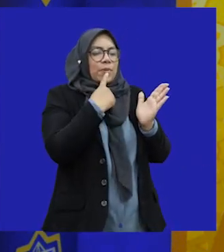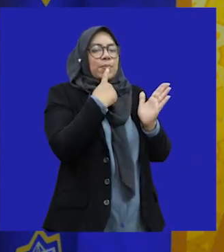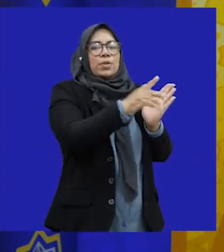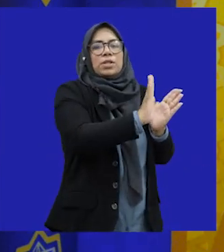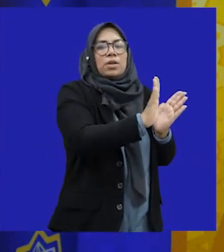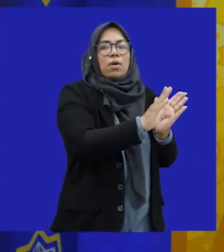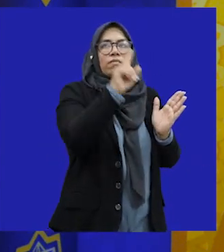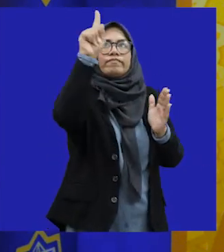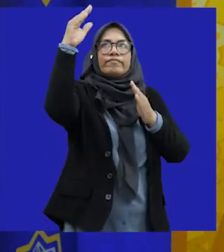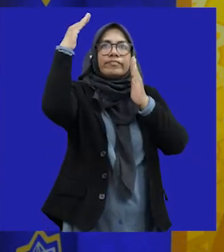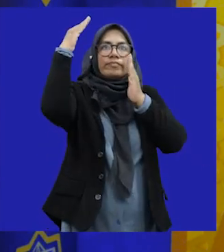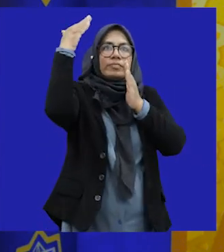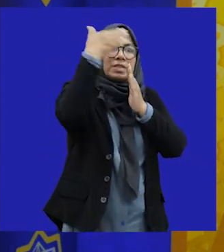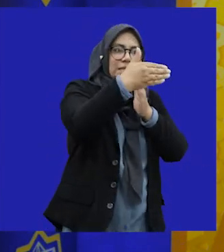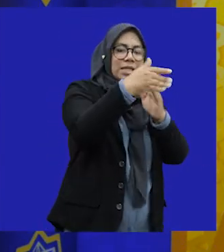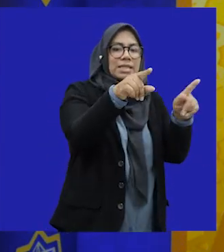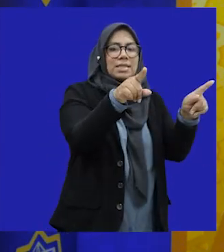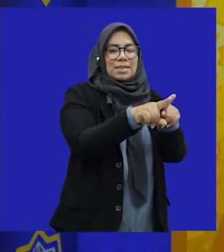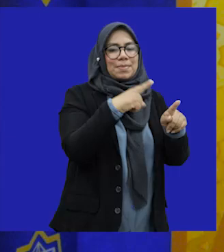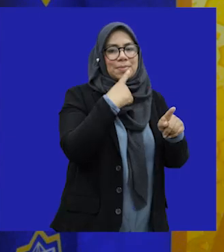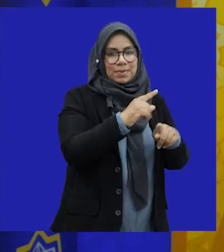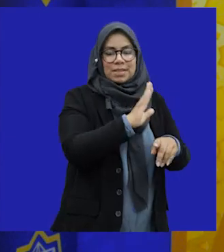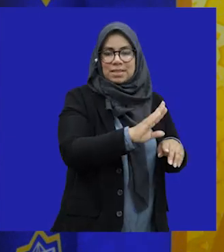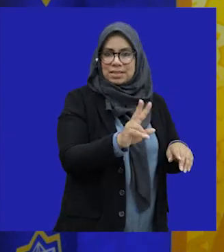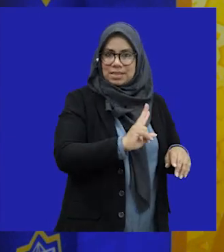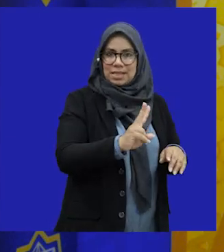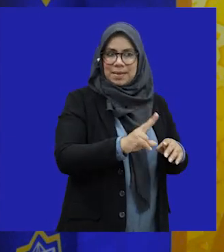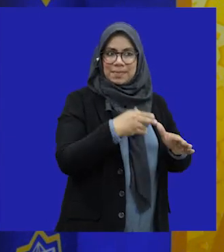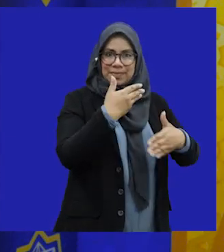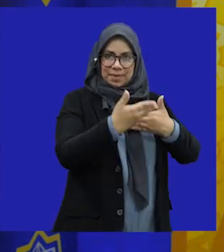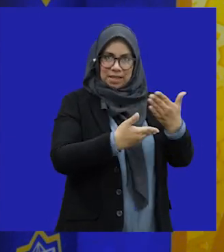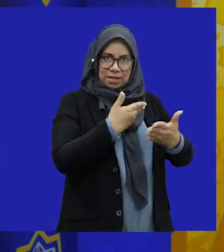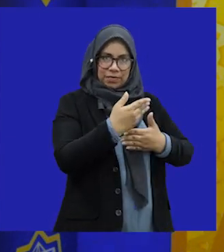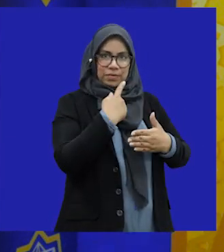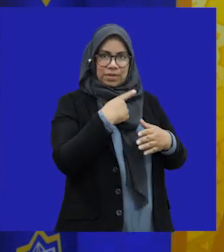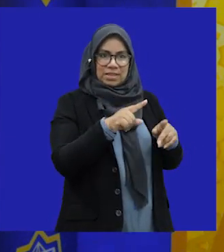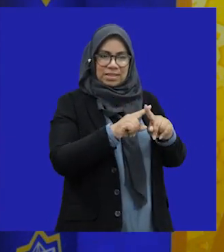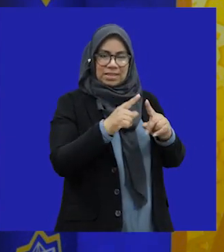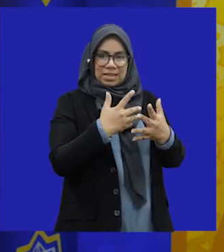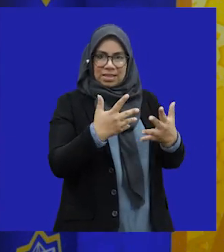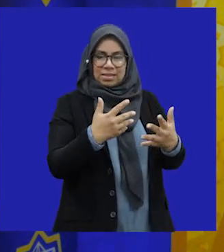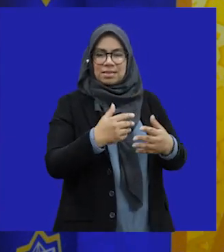Rasulullah sallallahu alayhi wa sallam, but rather Allah or the Almighty.